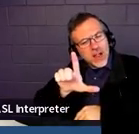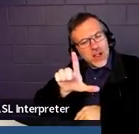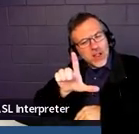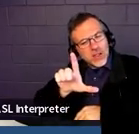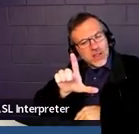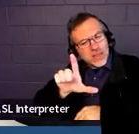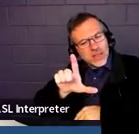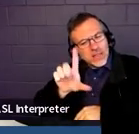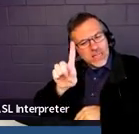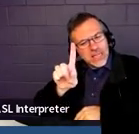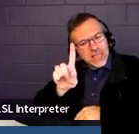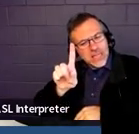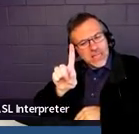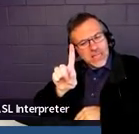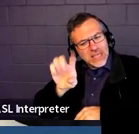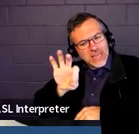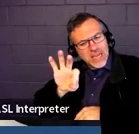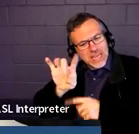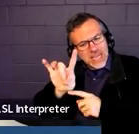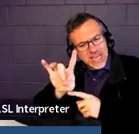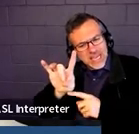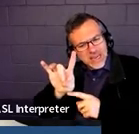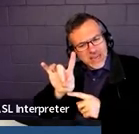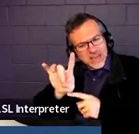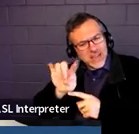98? Is that it? Or 38?